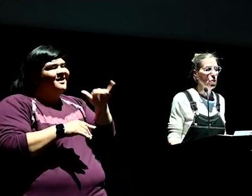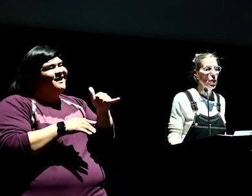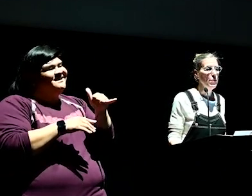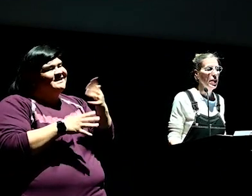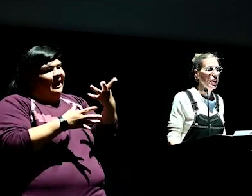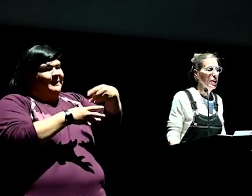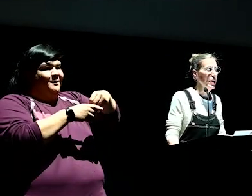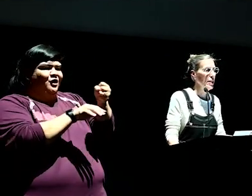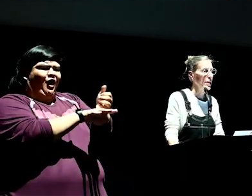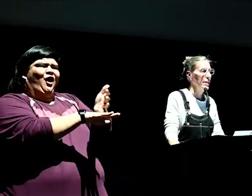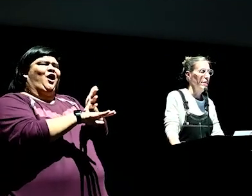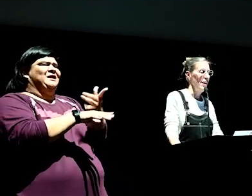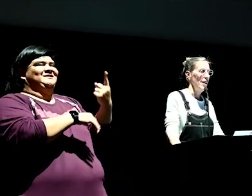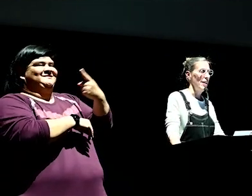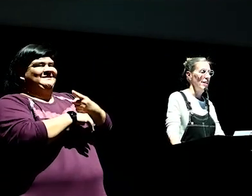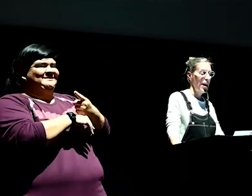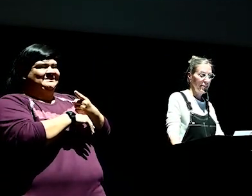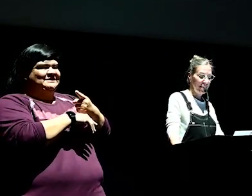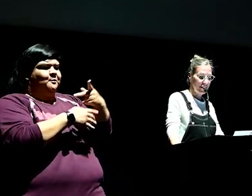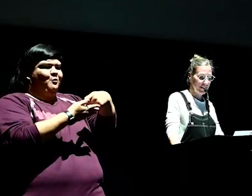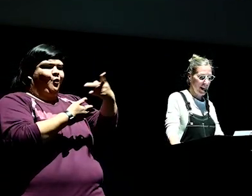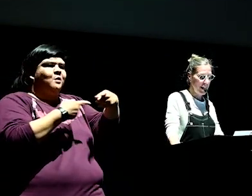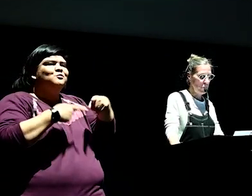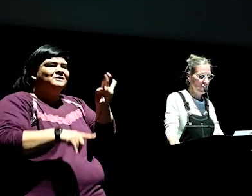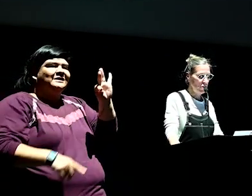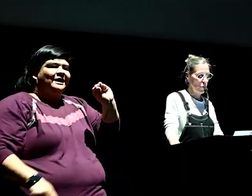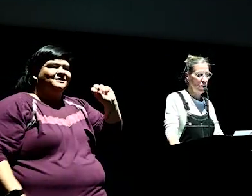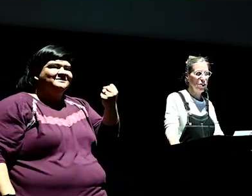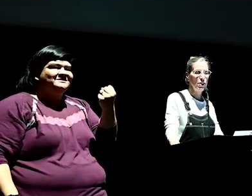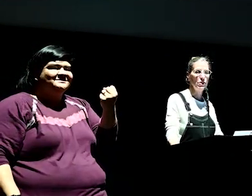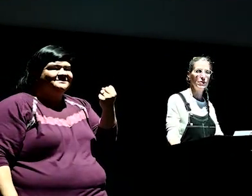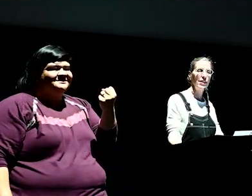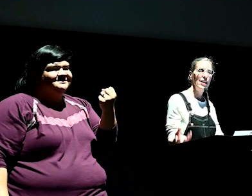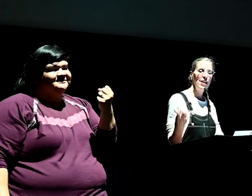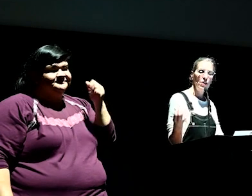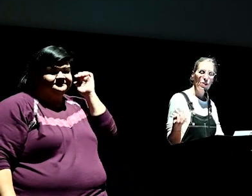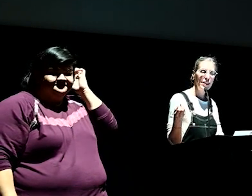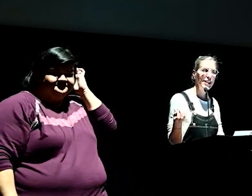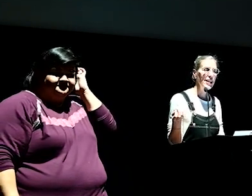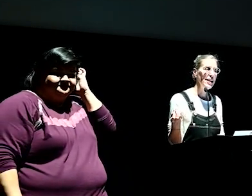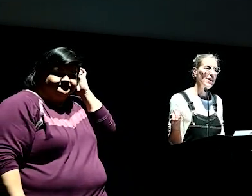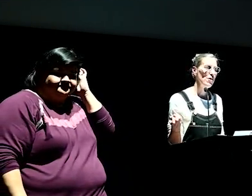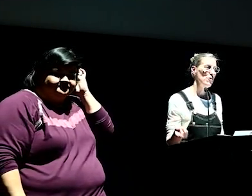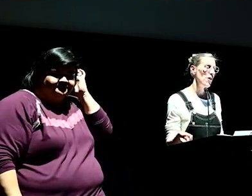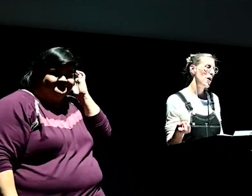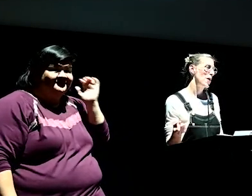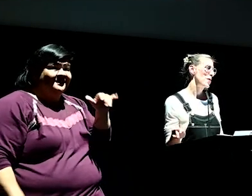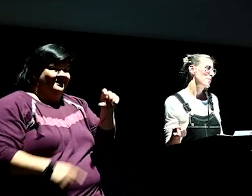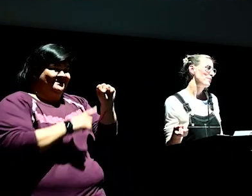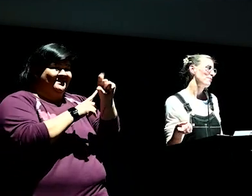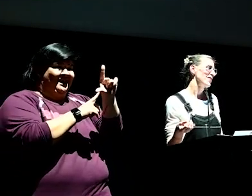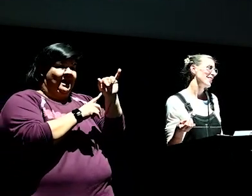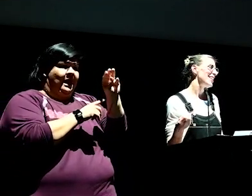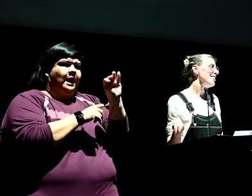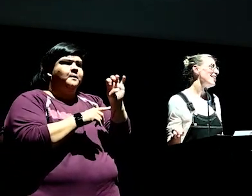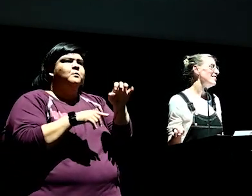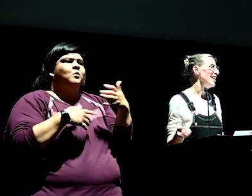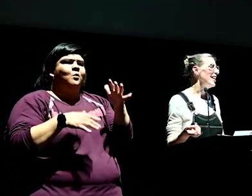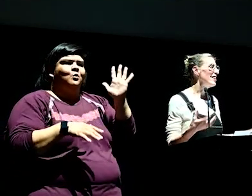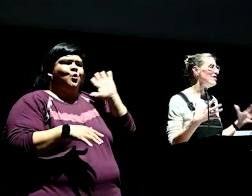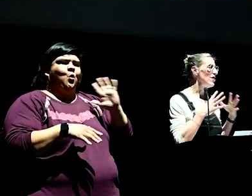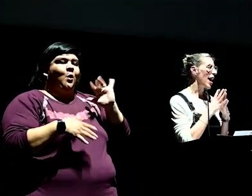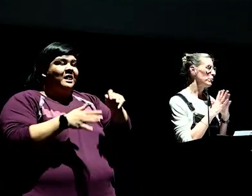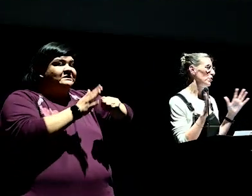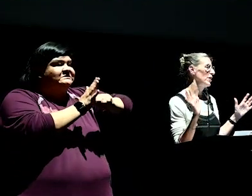early programming in the 90s, and it was one of those key things